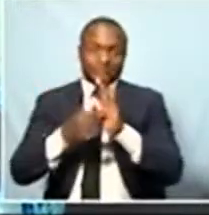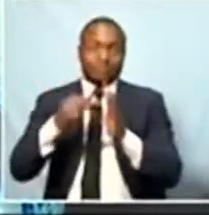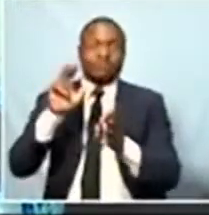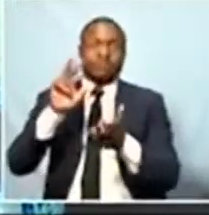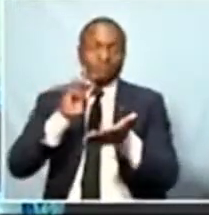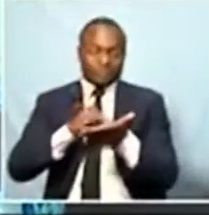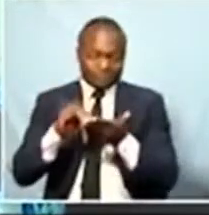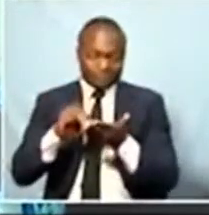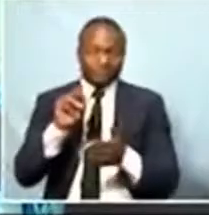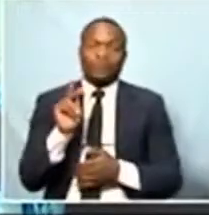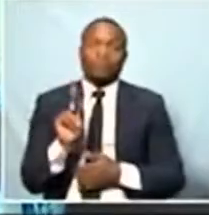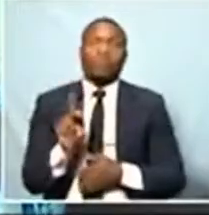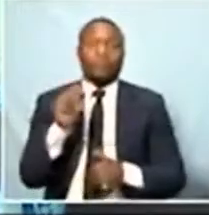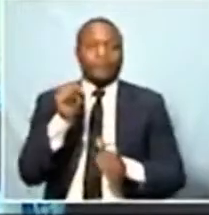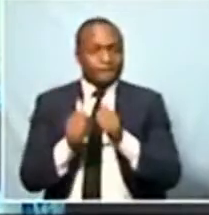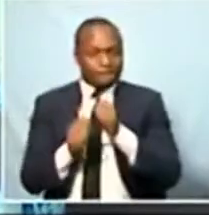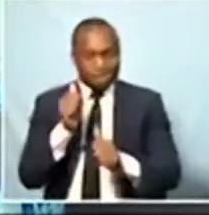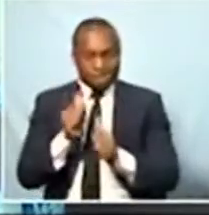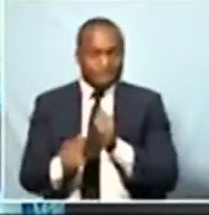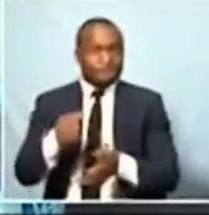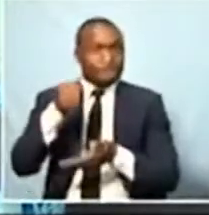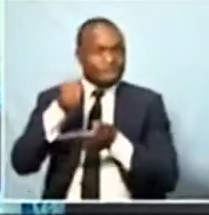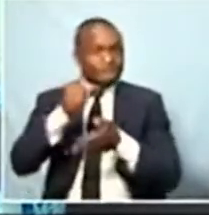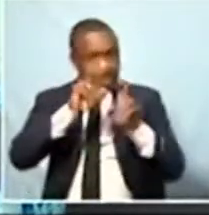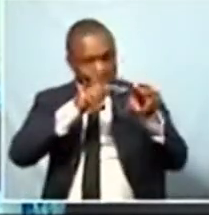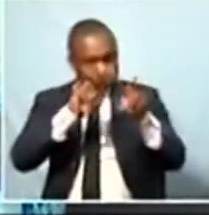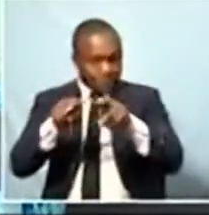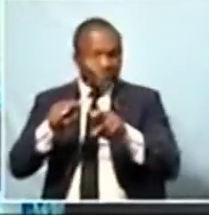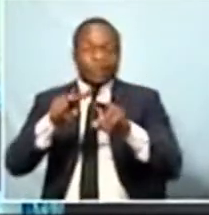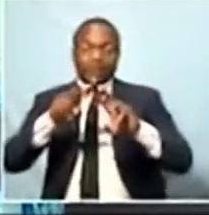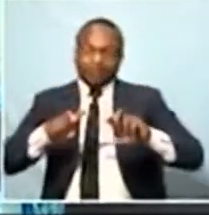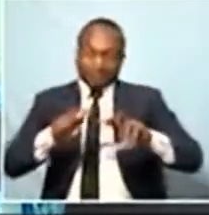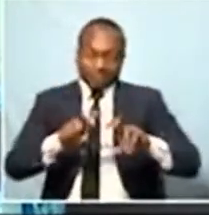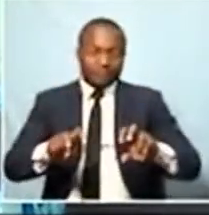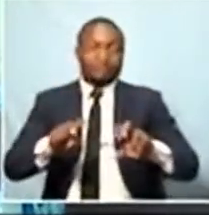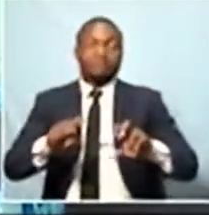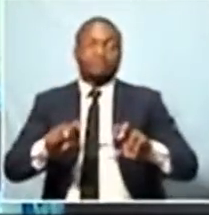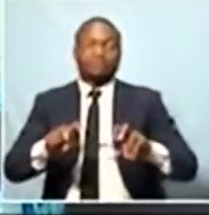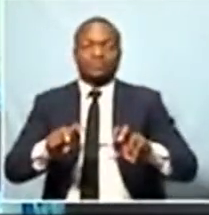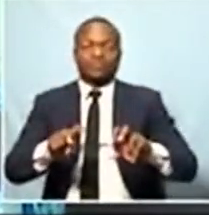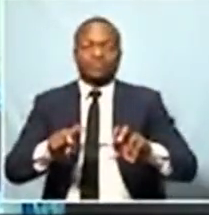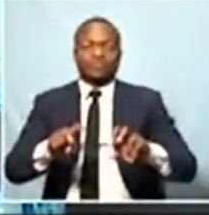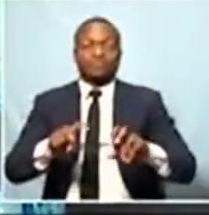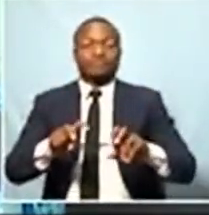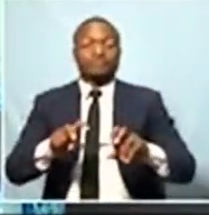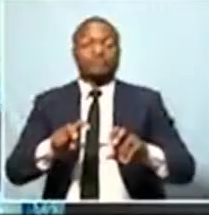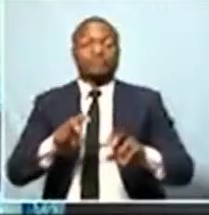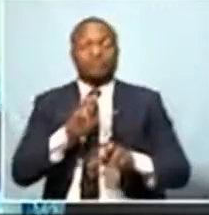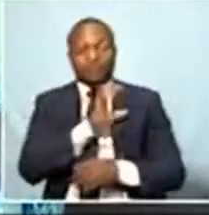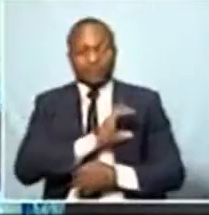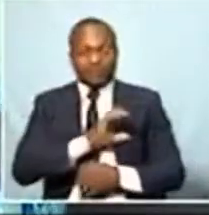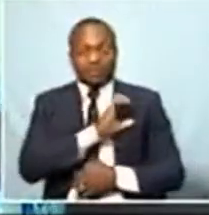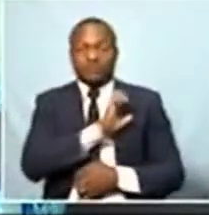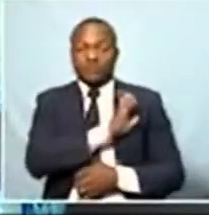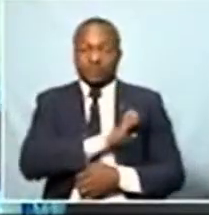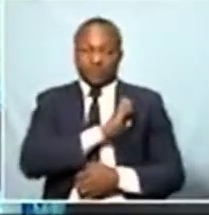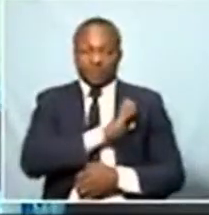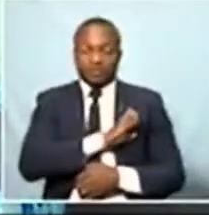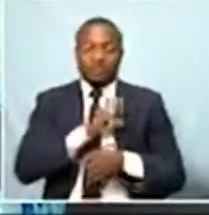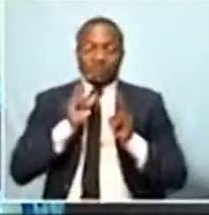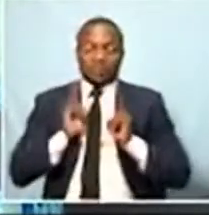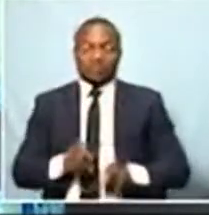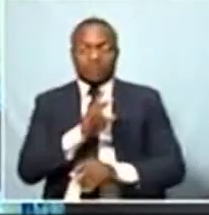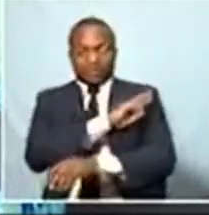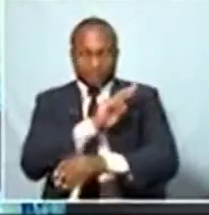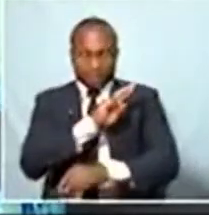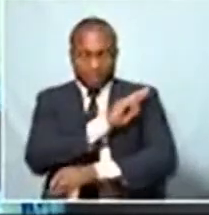million kwacha, which budget focuses on monitoring and evaluating compliance with the Code Code of Ethics, Human Resource Management Principles